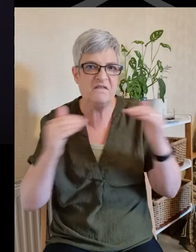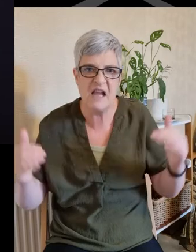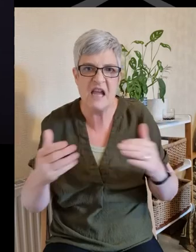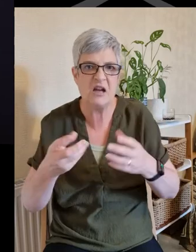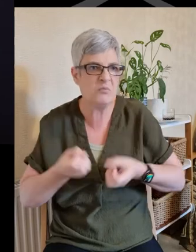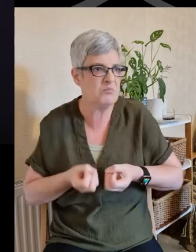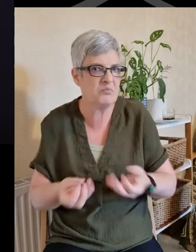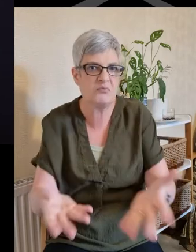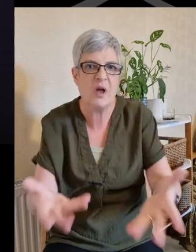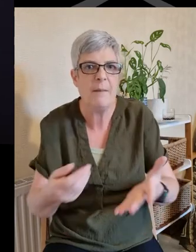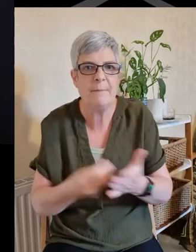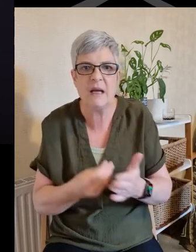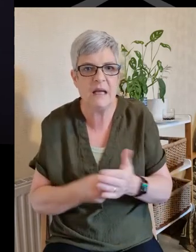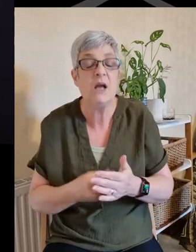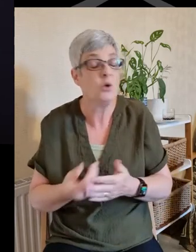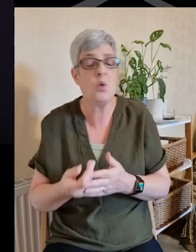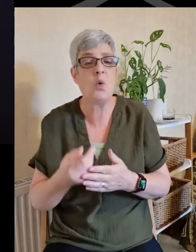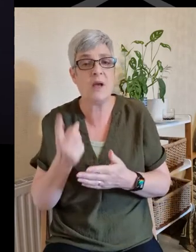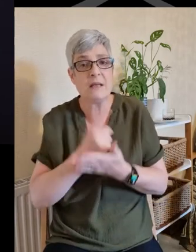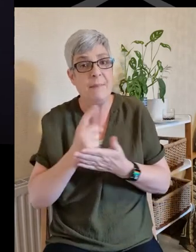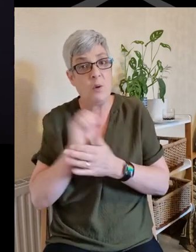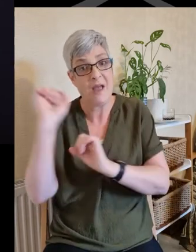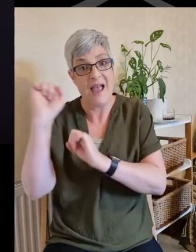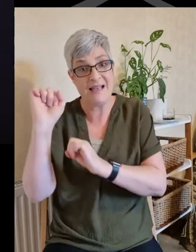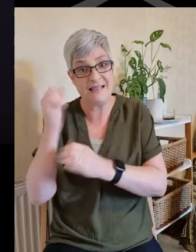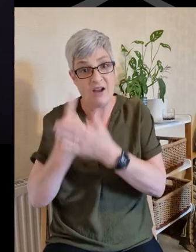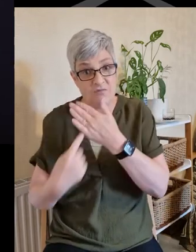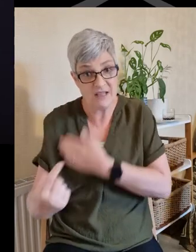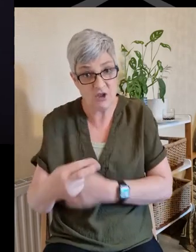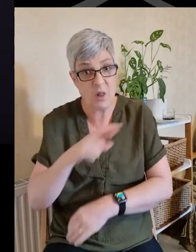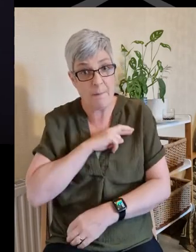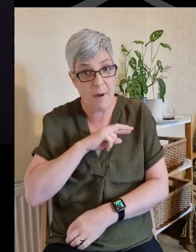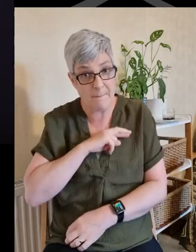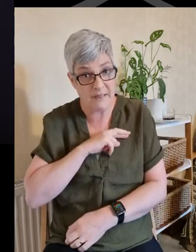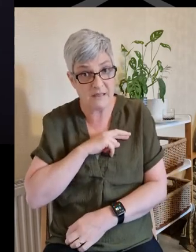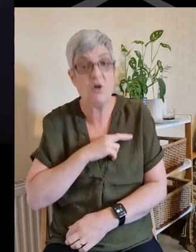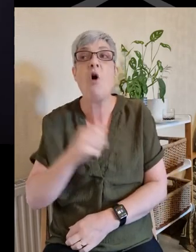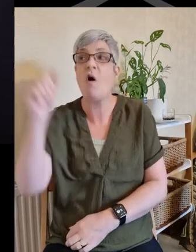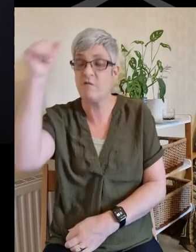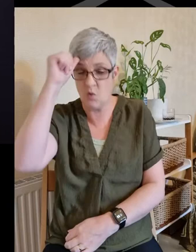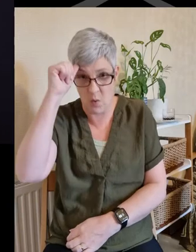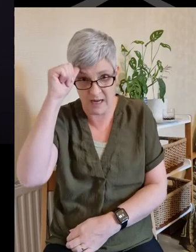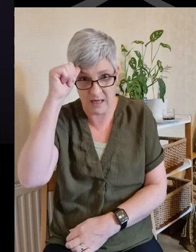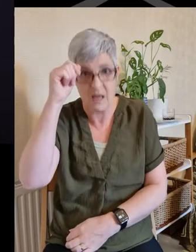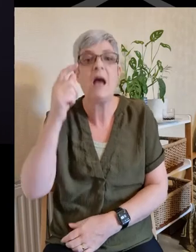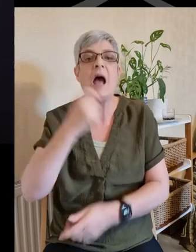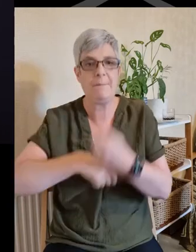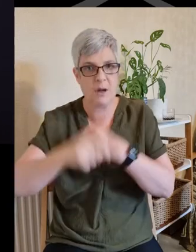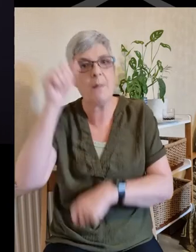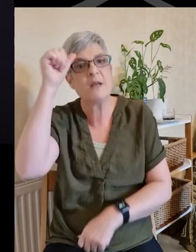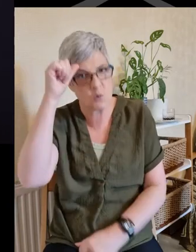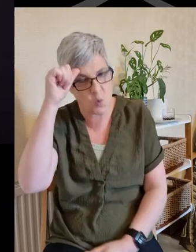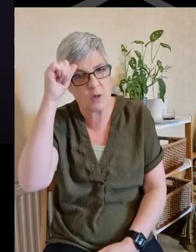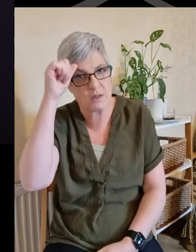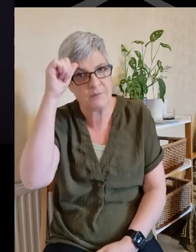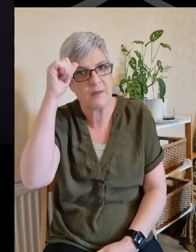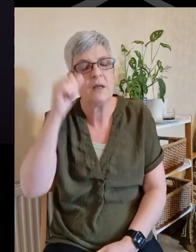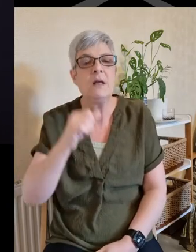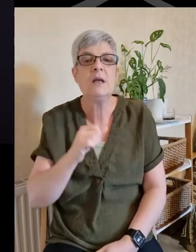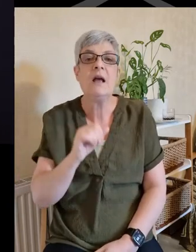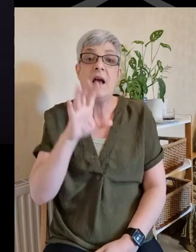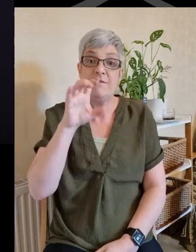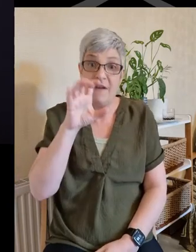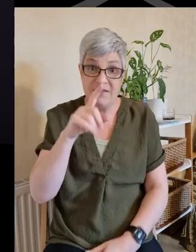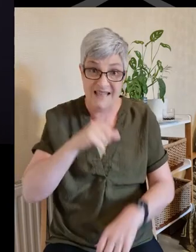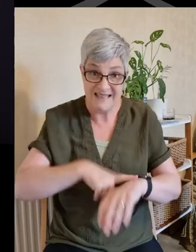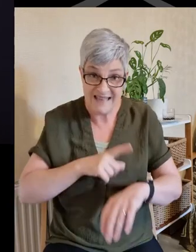with God's original purpose of knowing and being known. No fewer than 15 times in the chapters